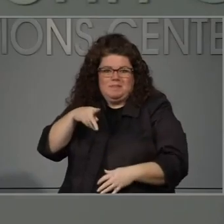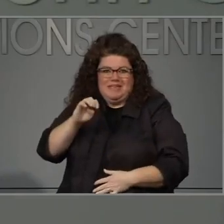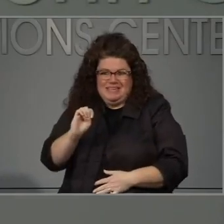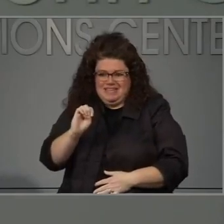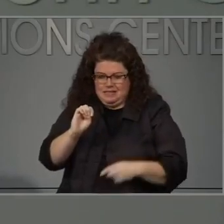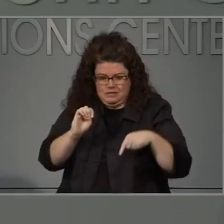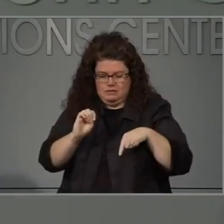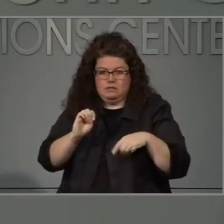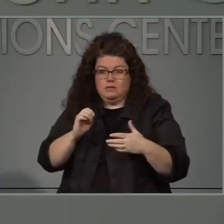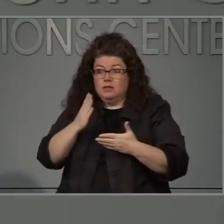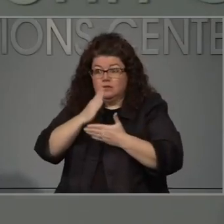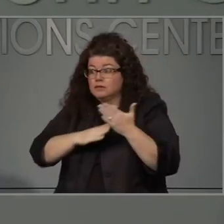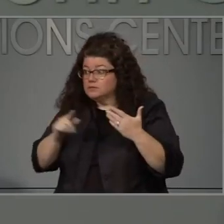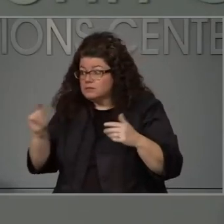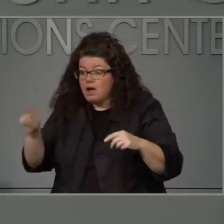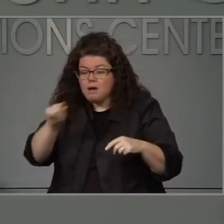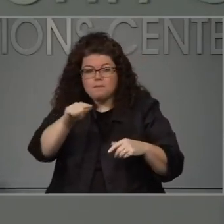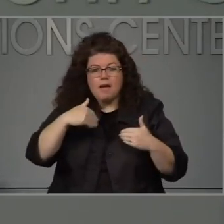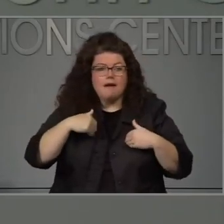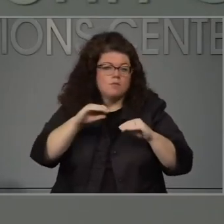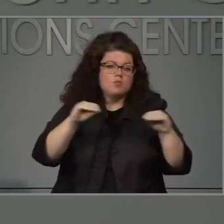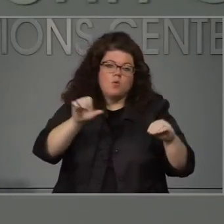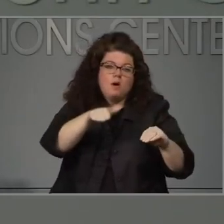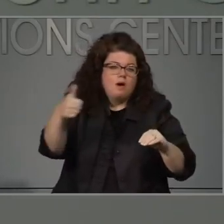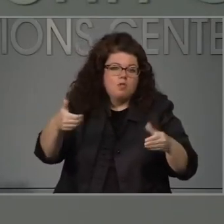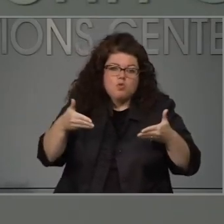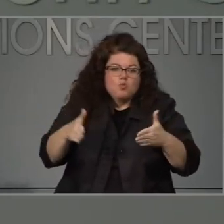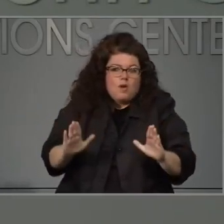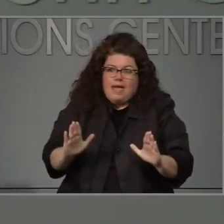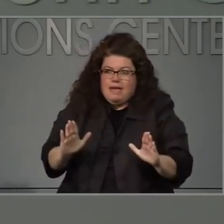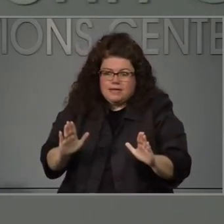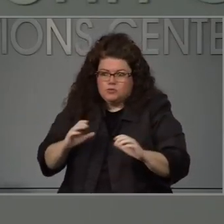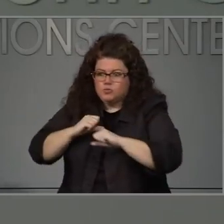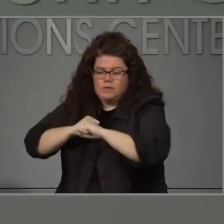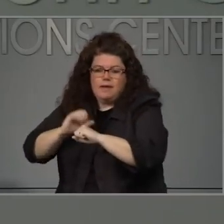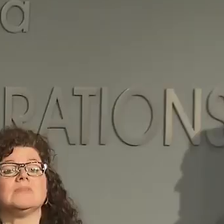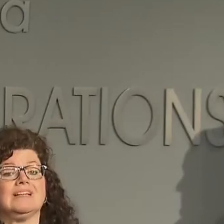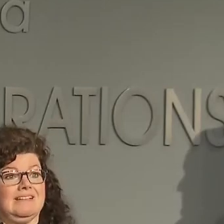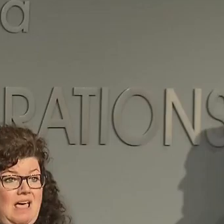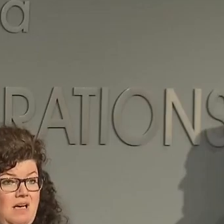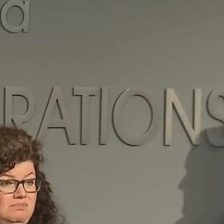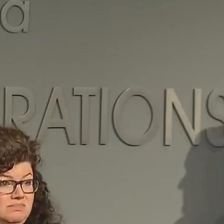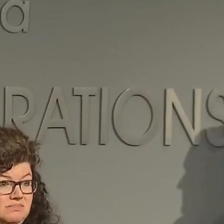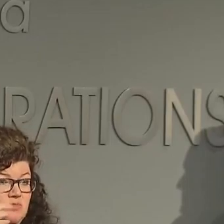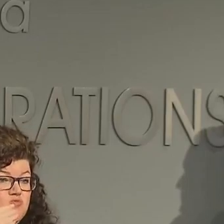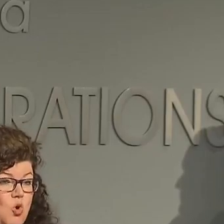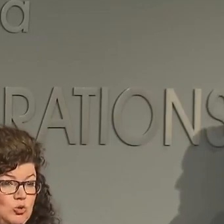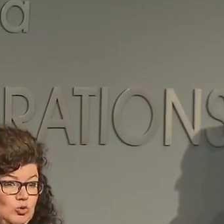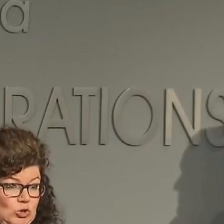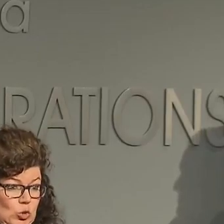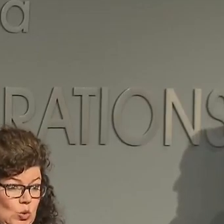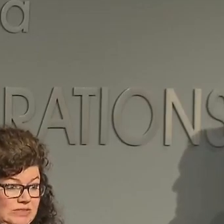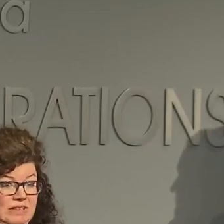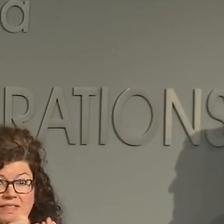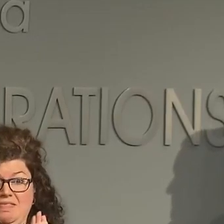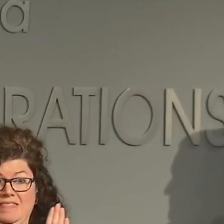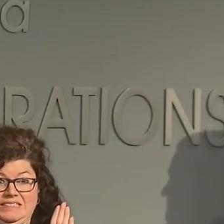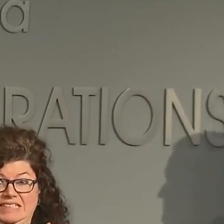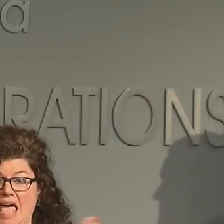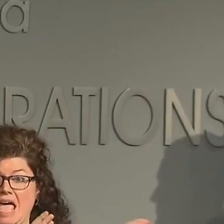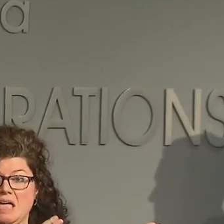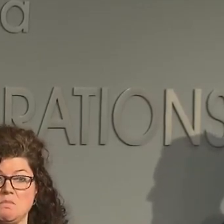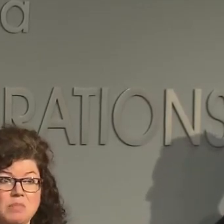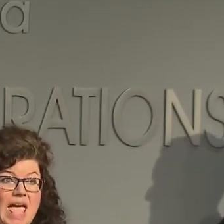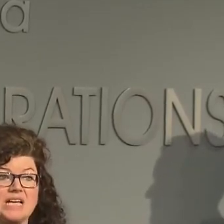year, Sprayberry appeared alongside Governor Roy Cooper during weekly coronavirus briefings. But during his tenure as director, he led the state emergency